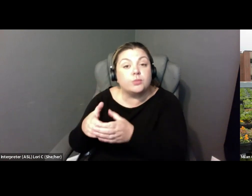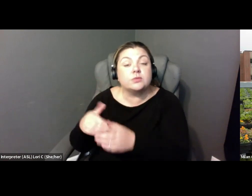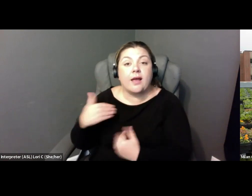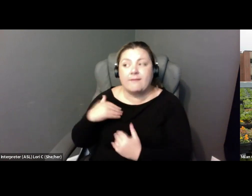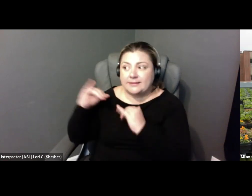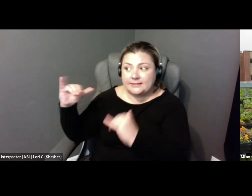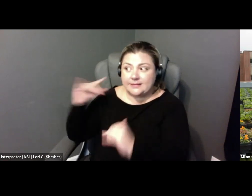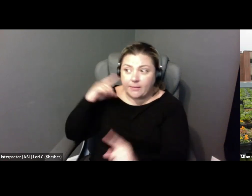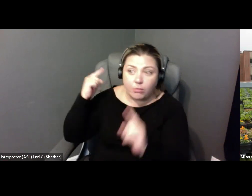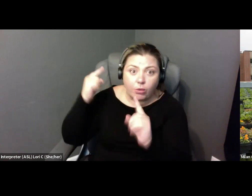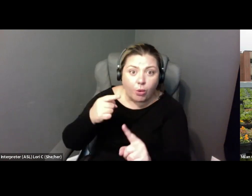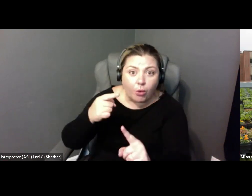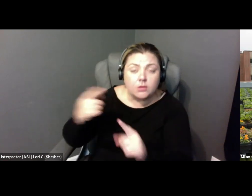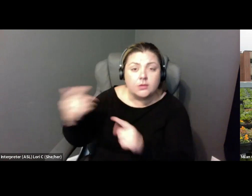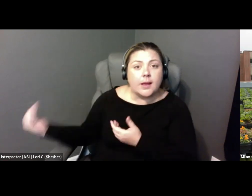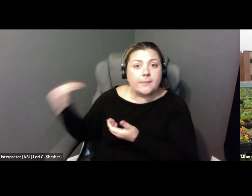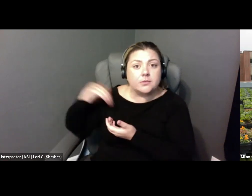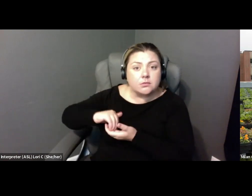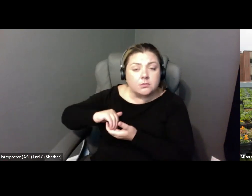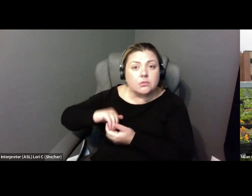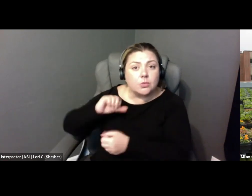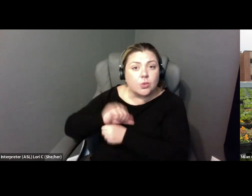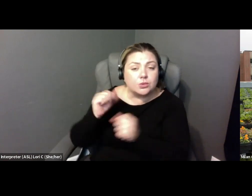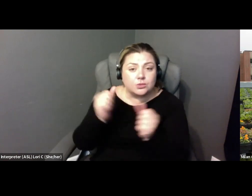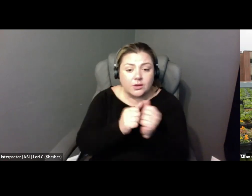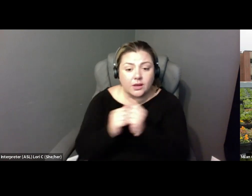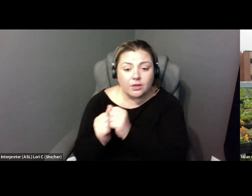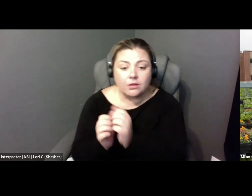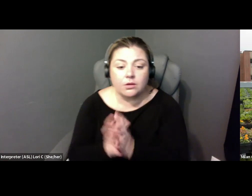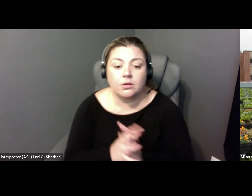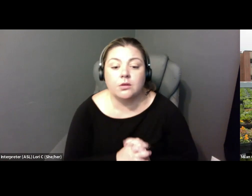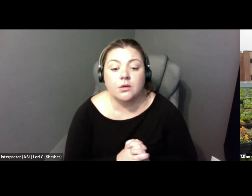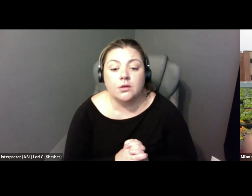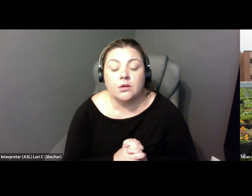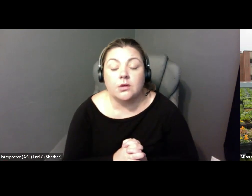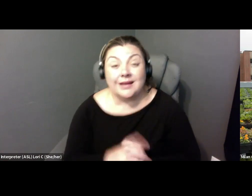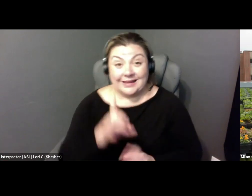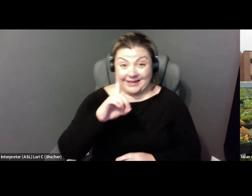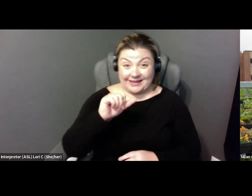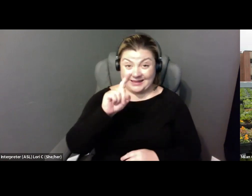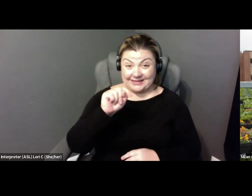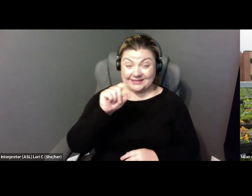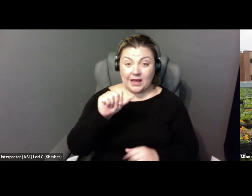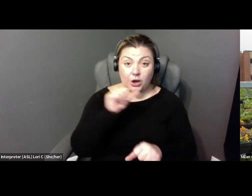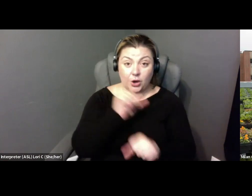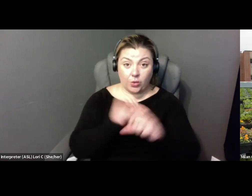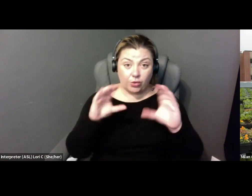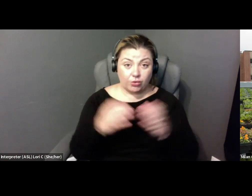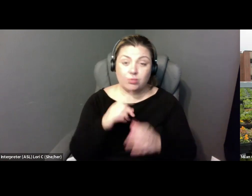work. With our community data work groups, it's always been challenging